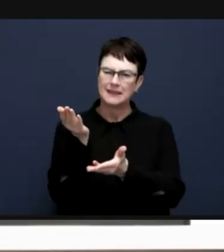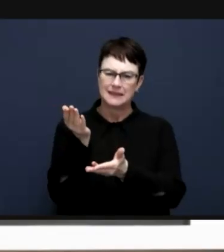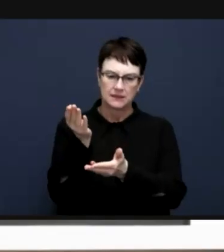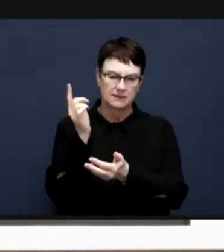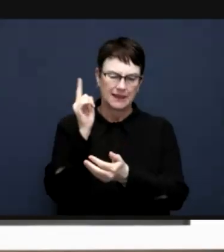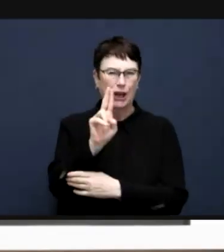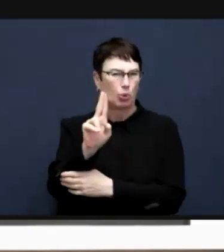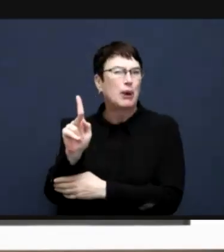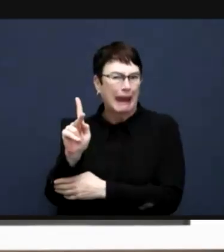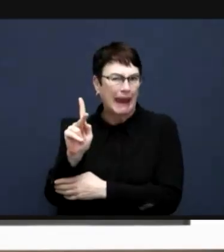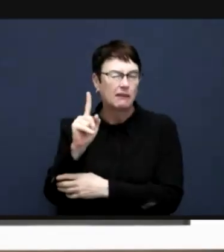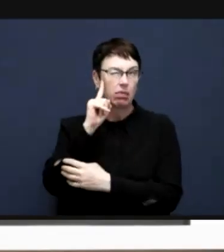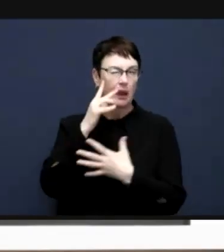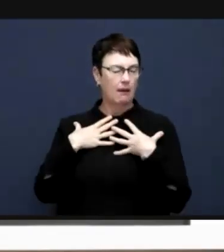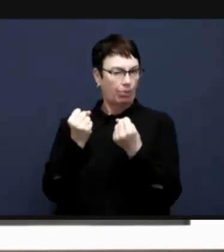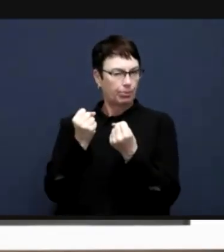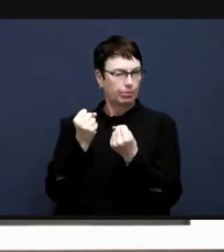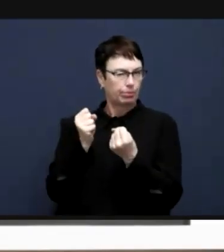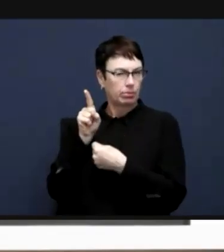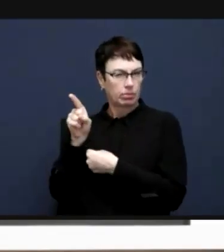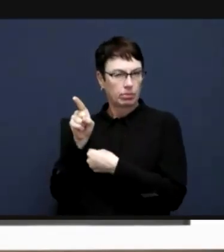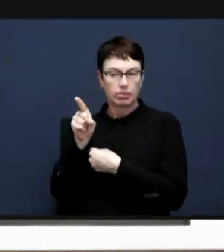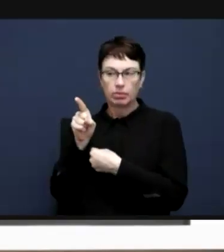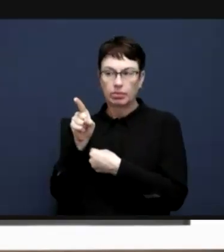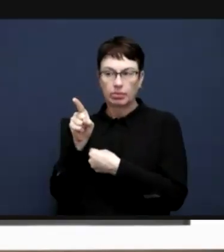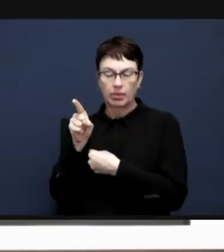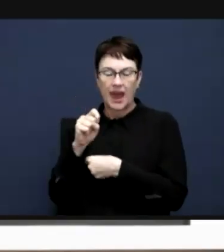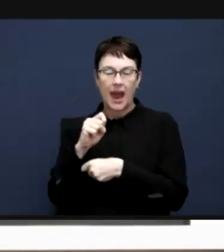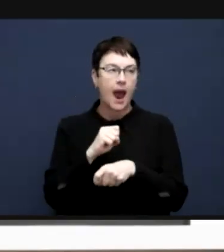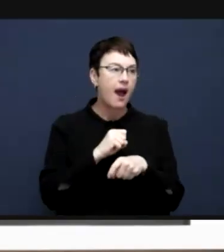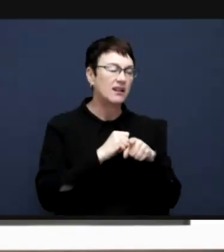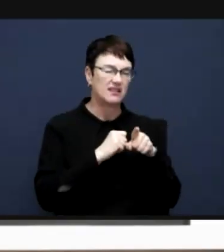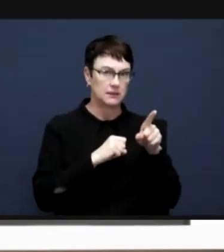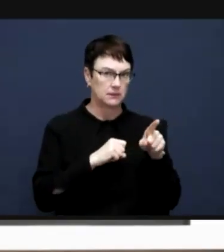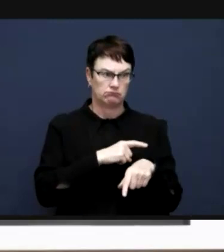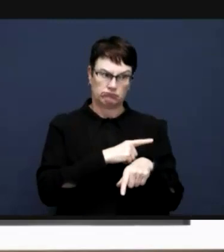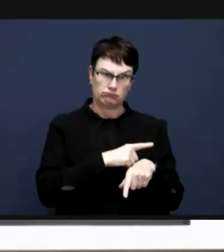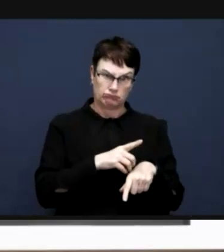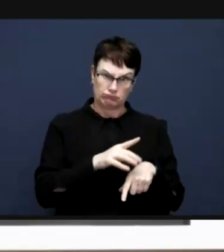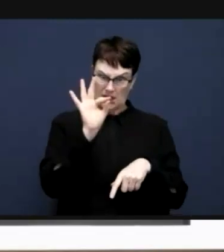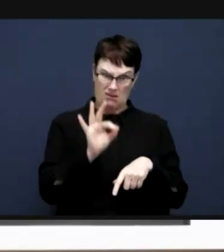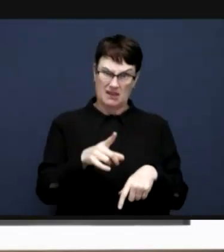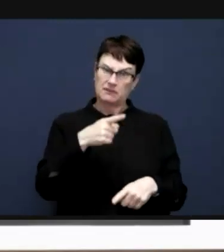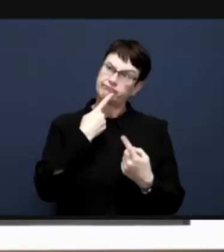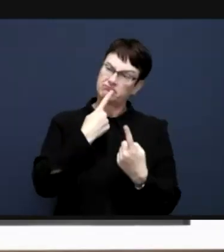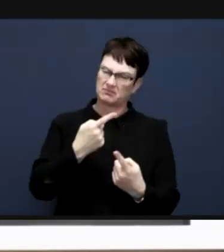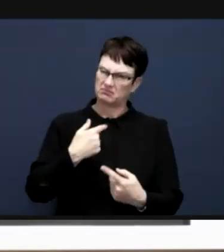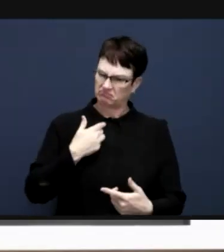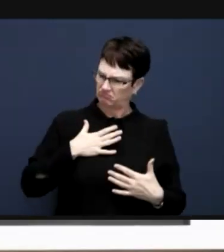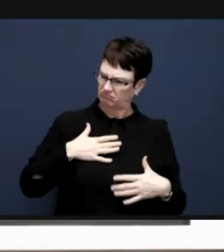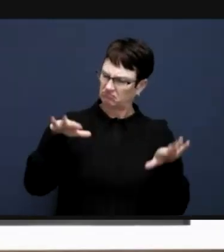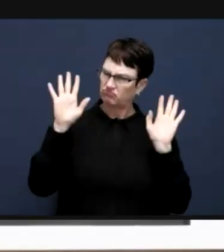health, but I'm not entirely sure. Okay, because it's a privacy issue, I would say, and also if you don't want to answer that, are you